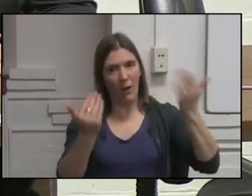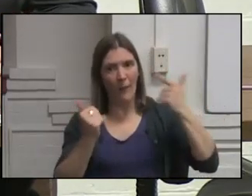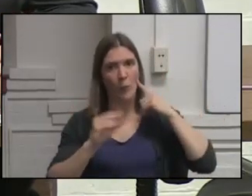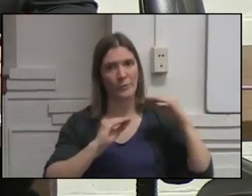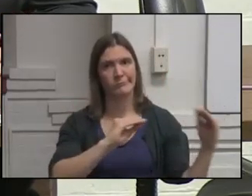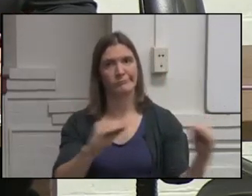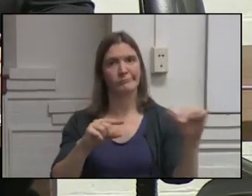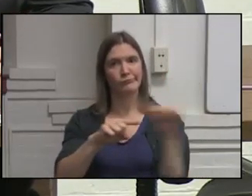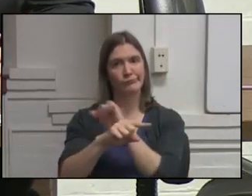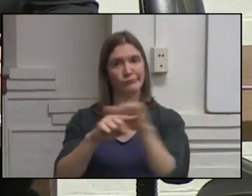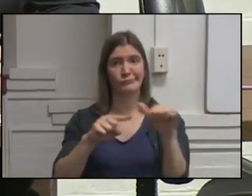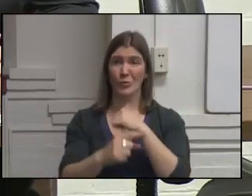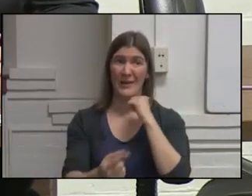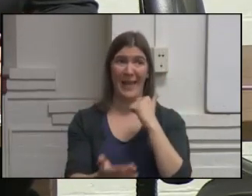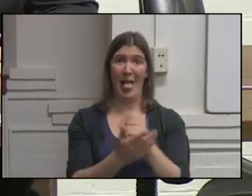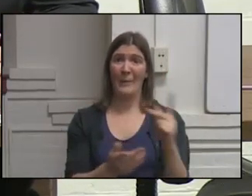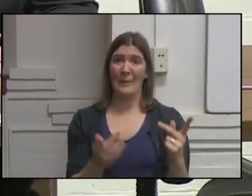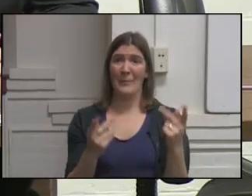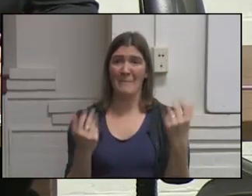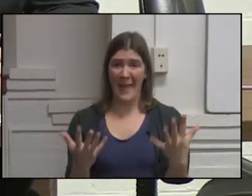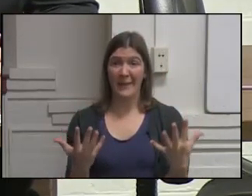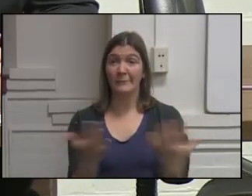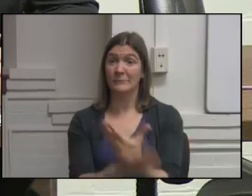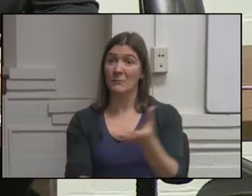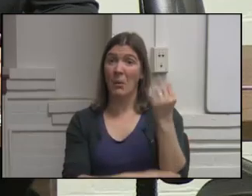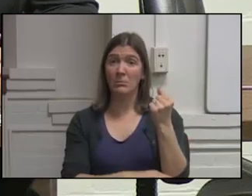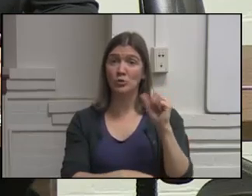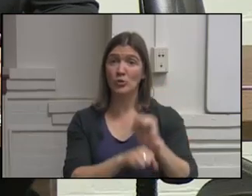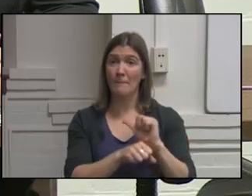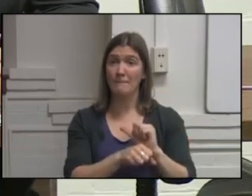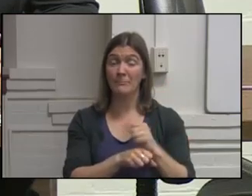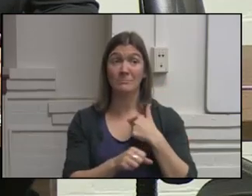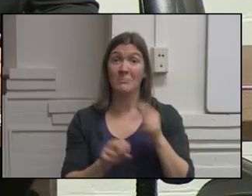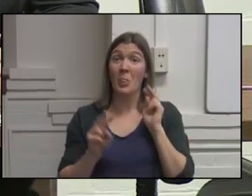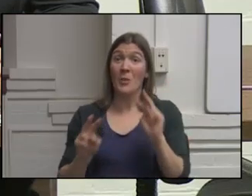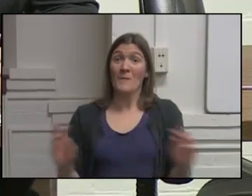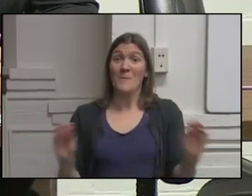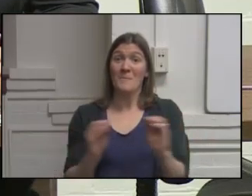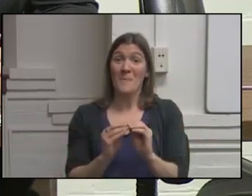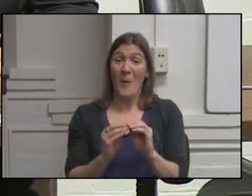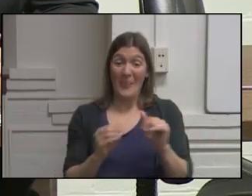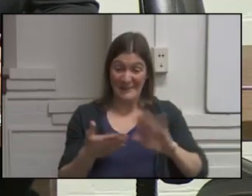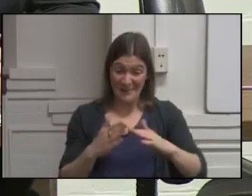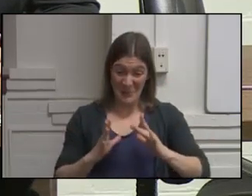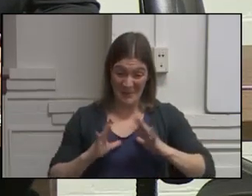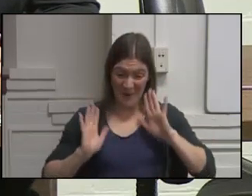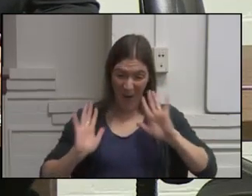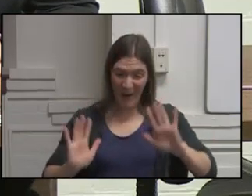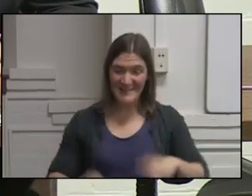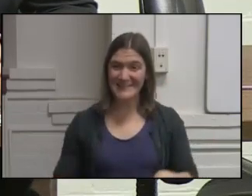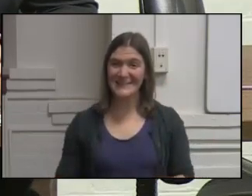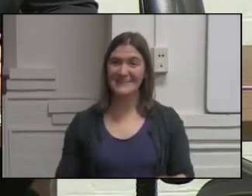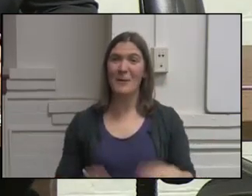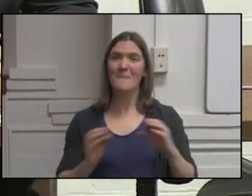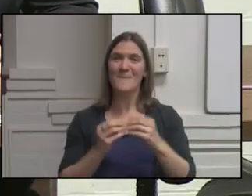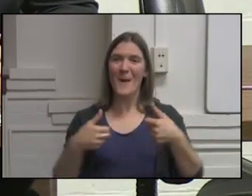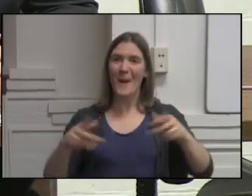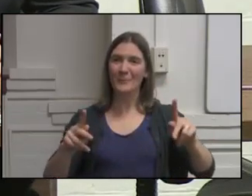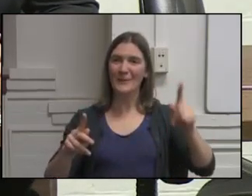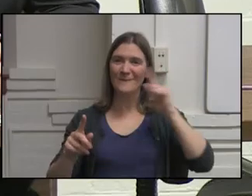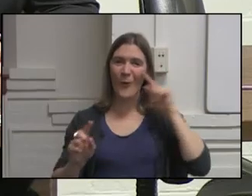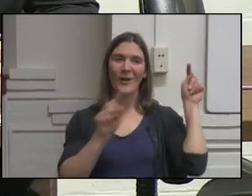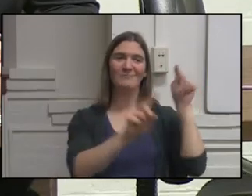helped many, many people in our community. So we're very excited about our little community and opening the doors at the